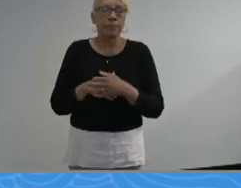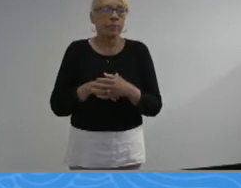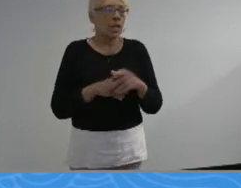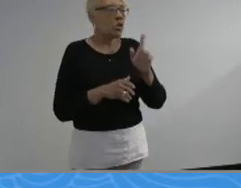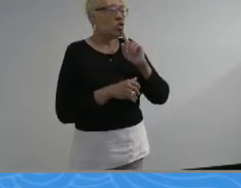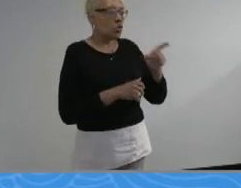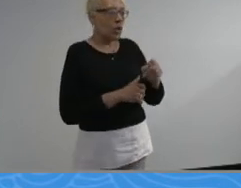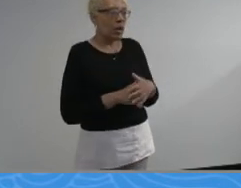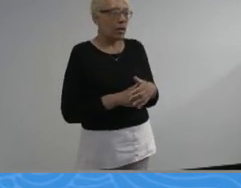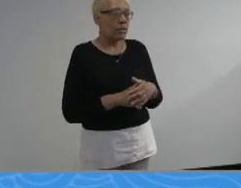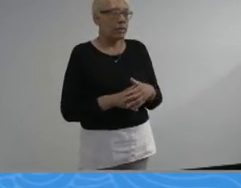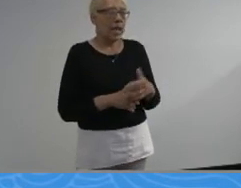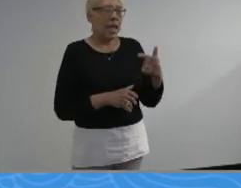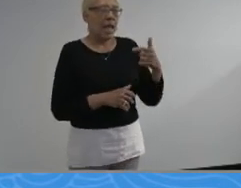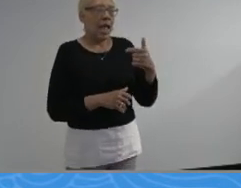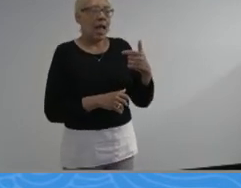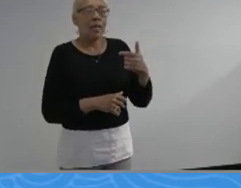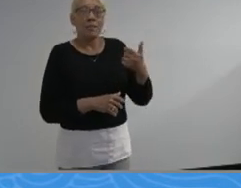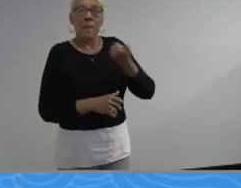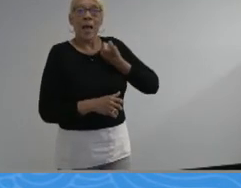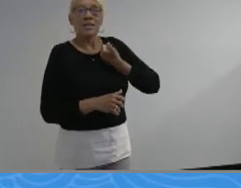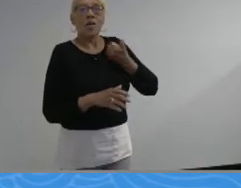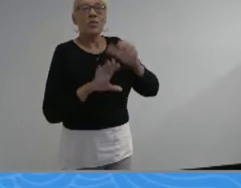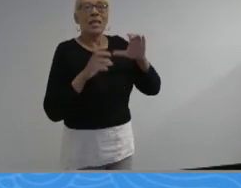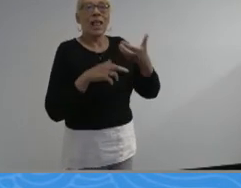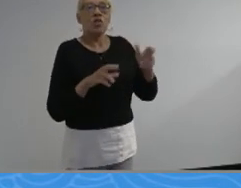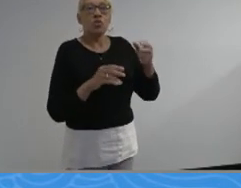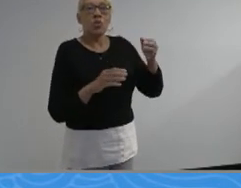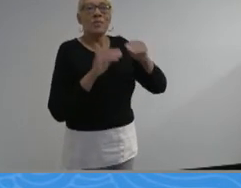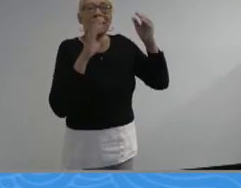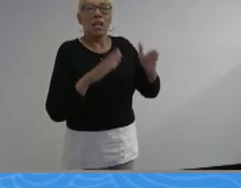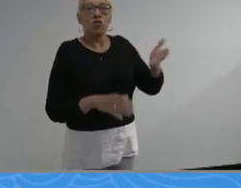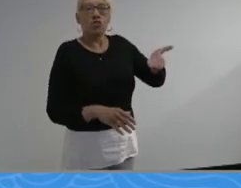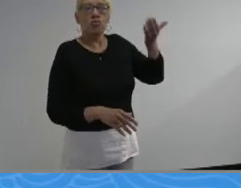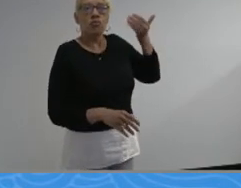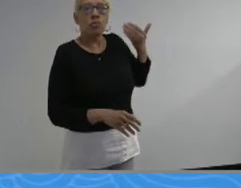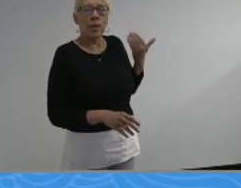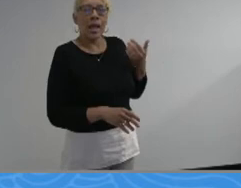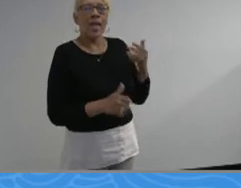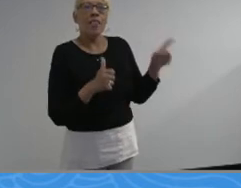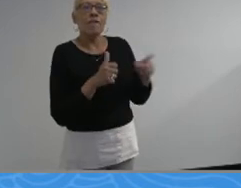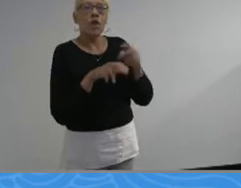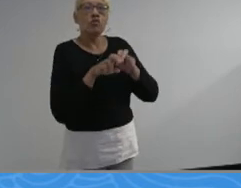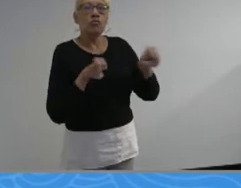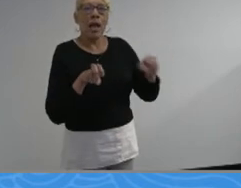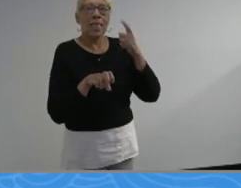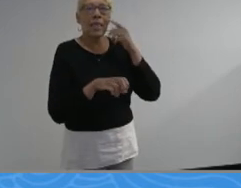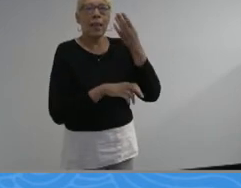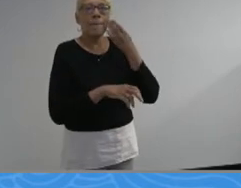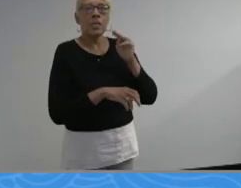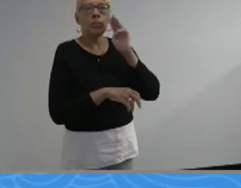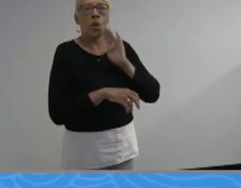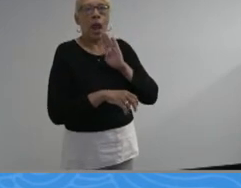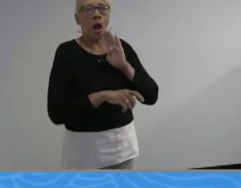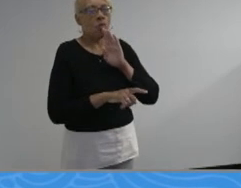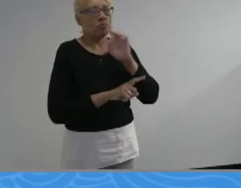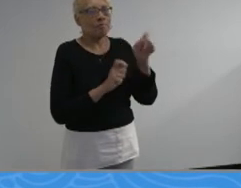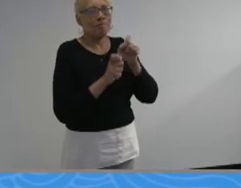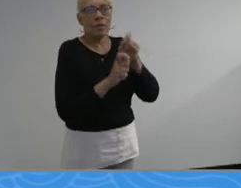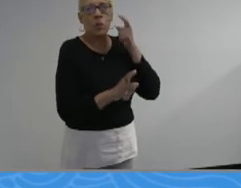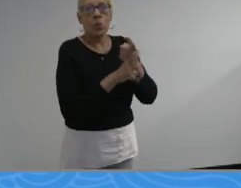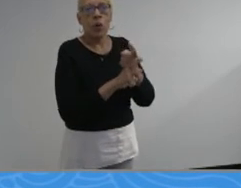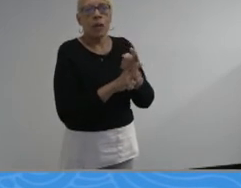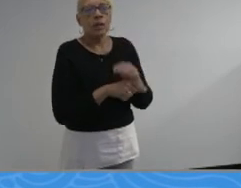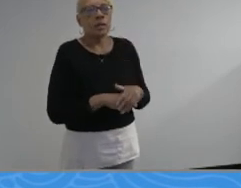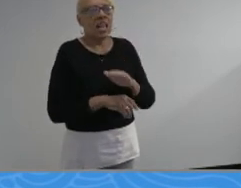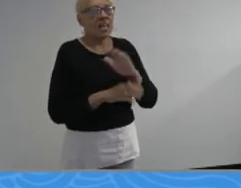Sure. So I'm a former classroom teacher. And the first panel, I think Ms. Brown was spot on, right? And here's what we know. And there's all